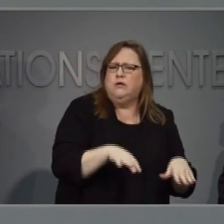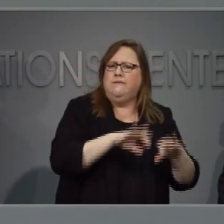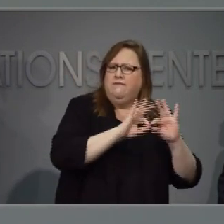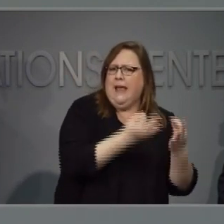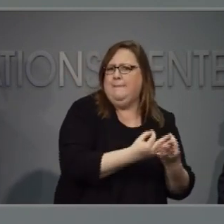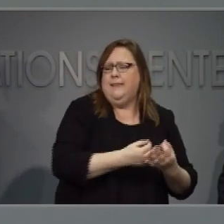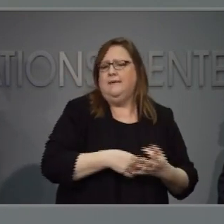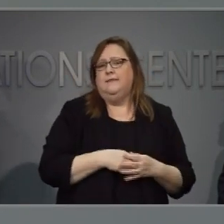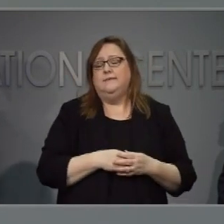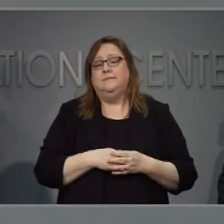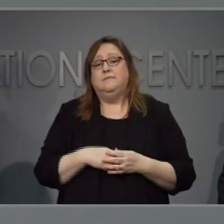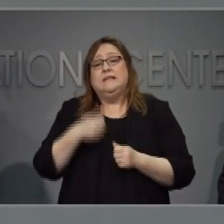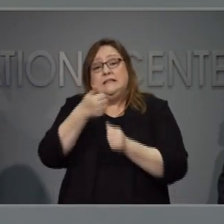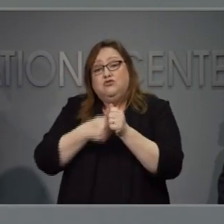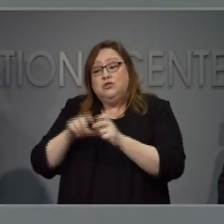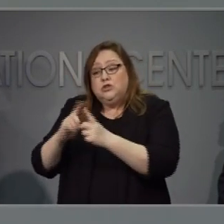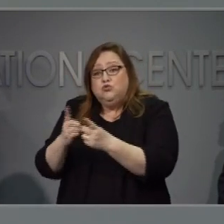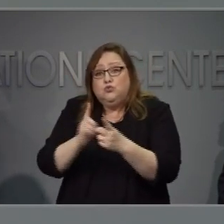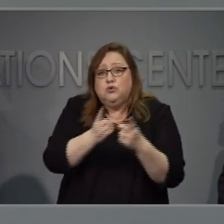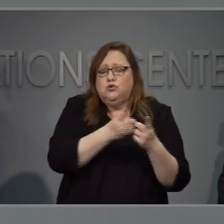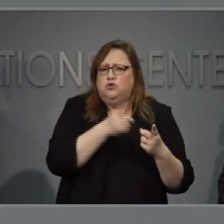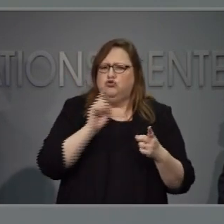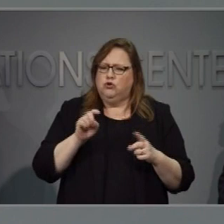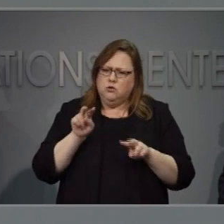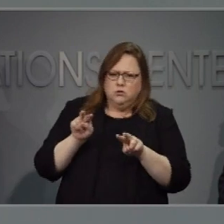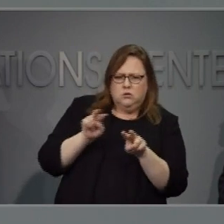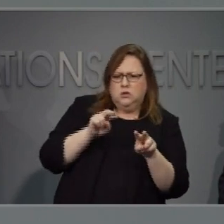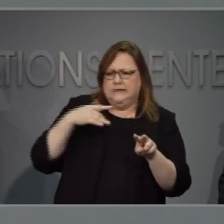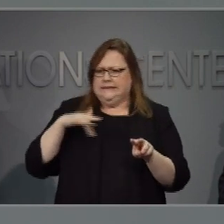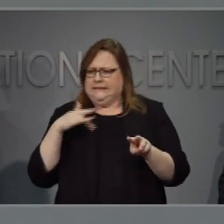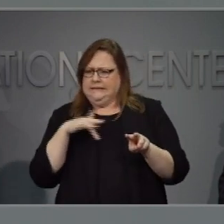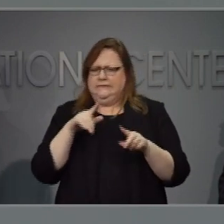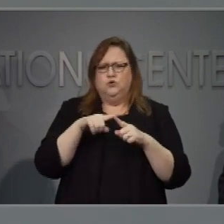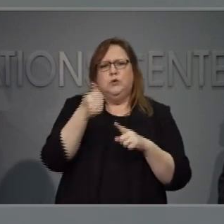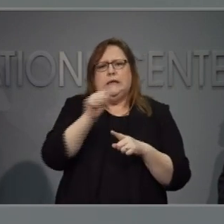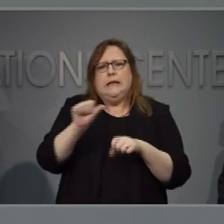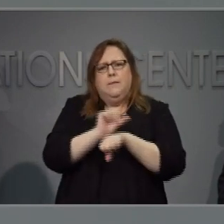remain sensitive to all employees' particular